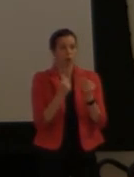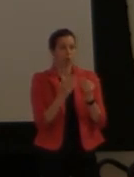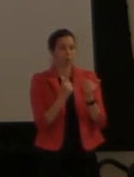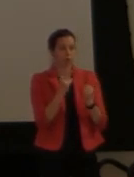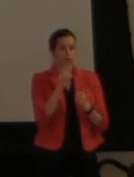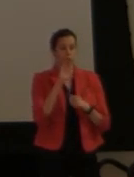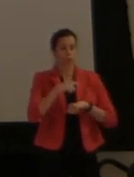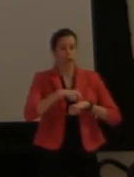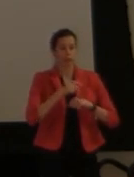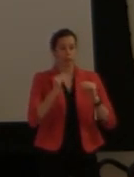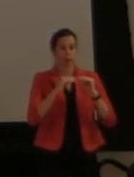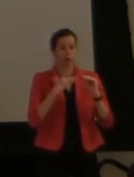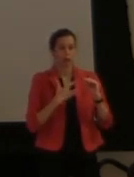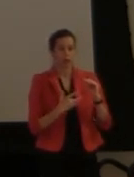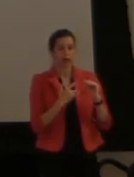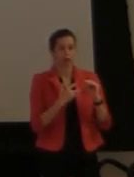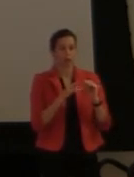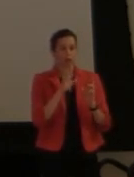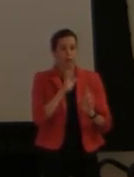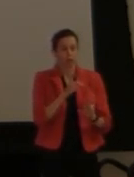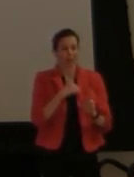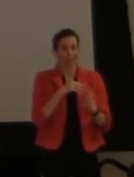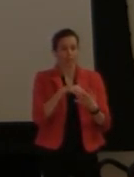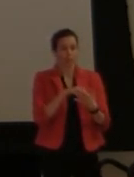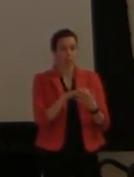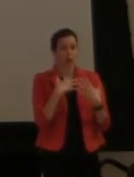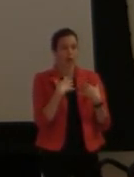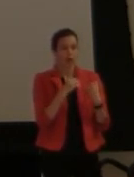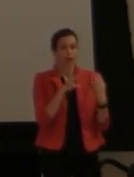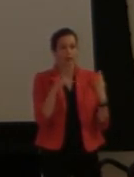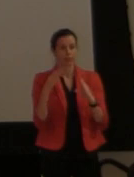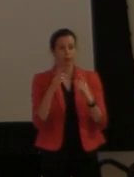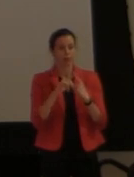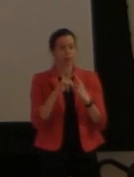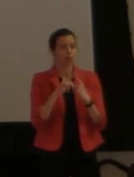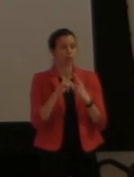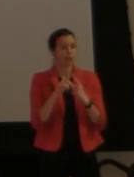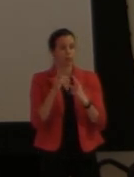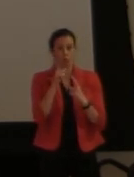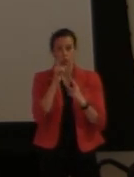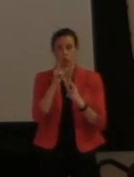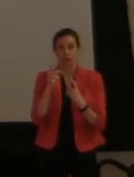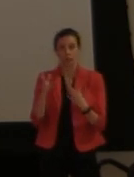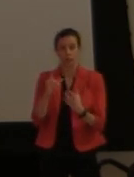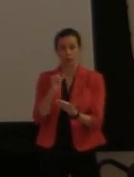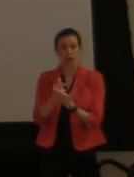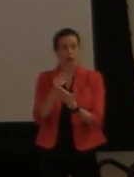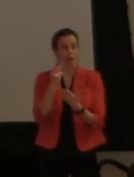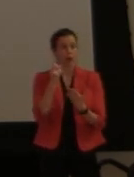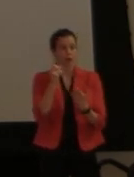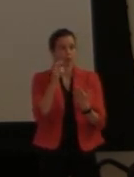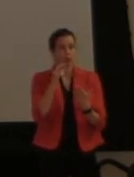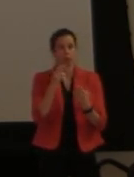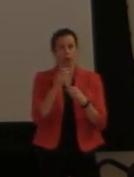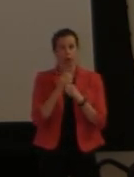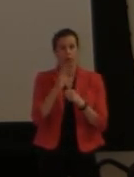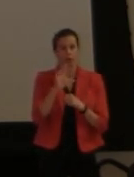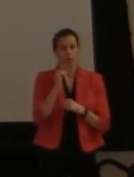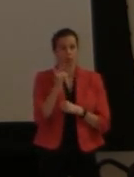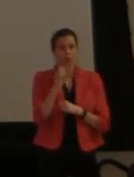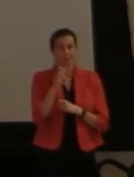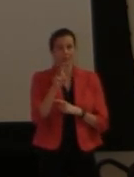likely to report having fair or poor health as compared to an Ohioan who completed high school or received their GED.